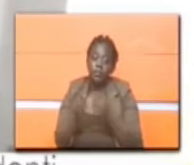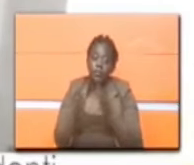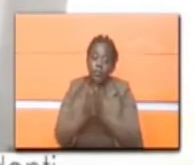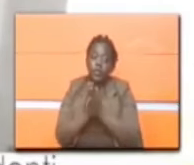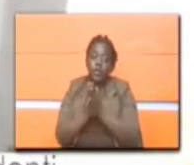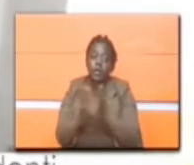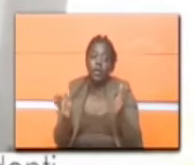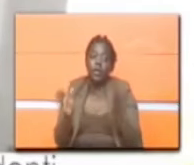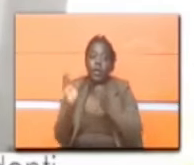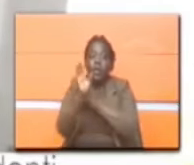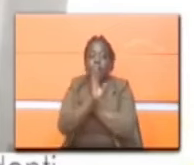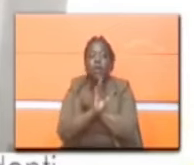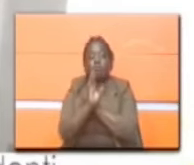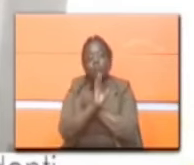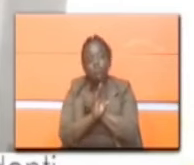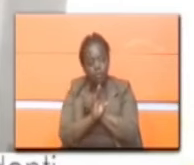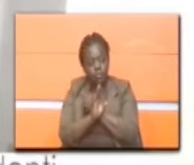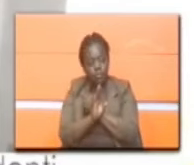entire country.